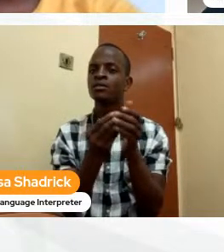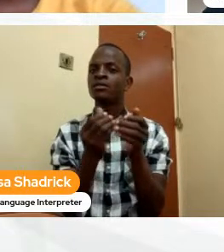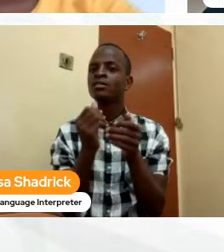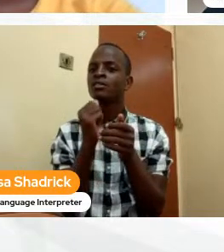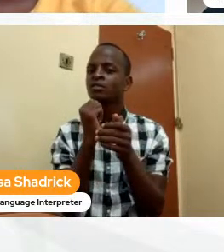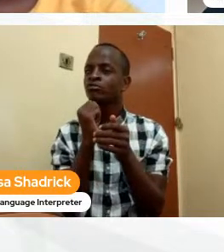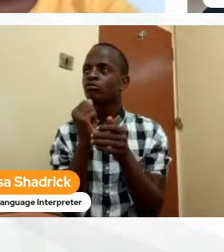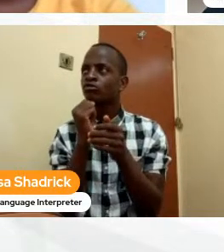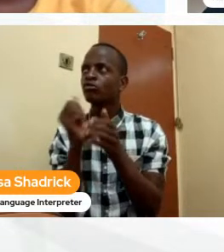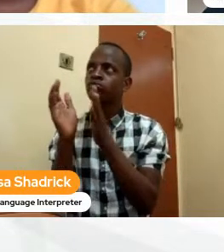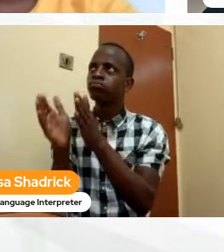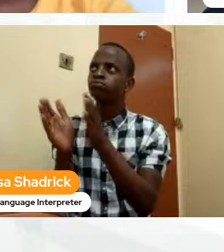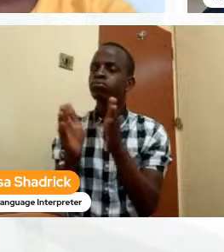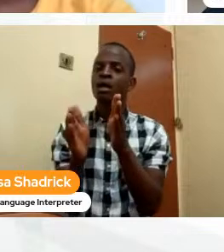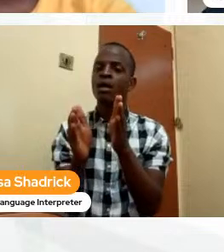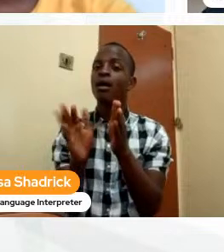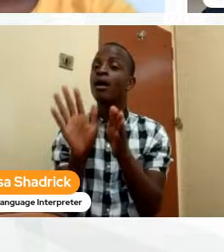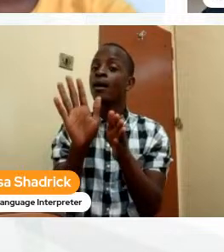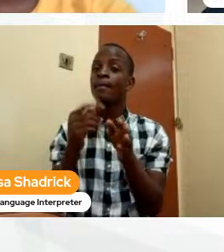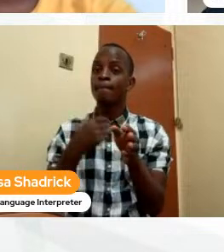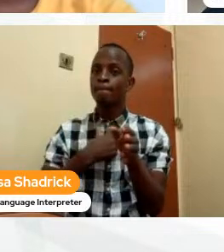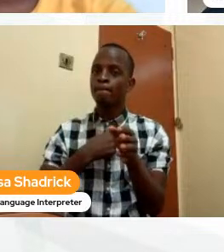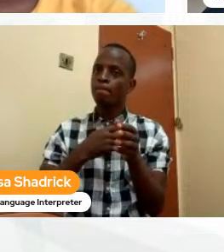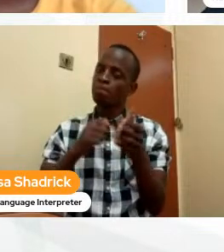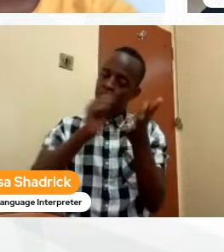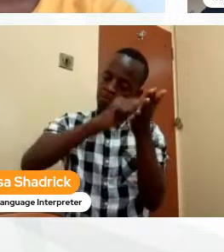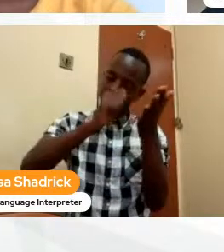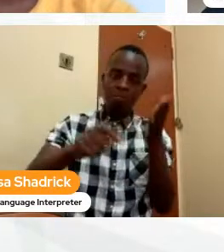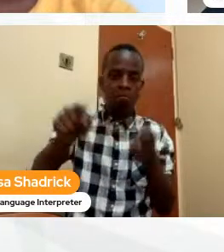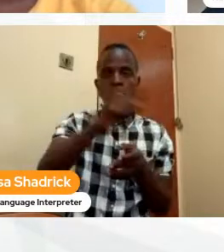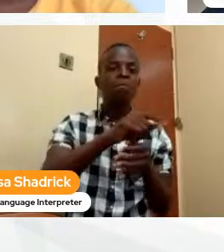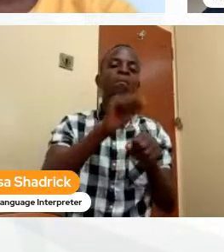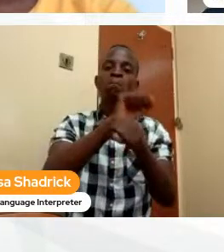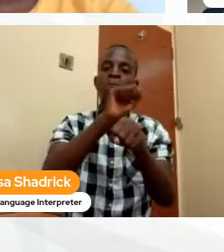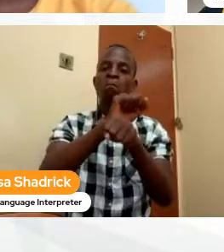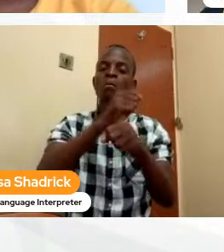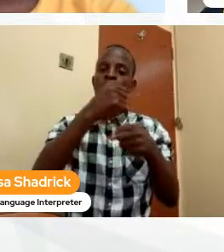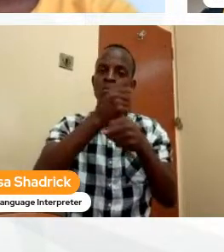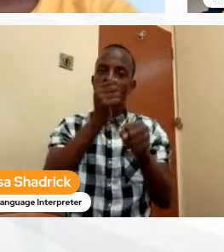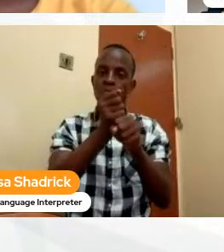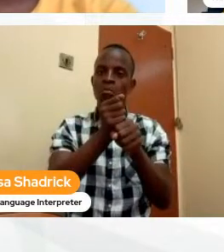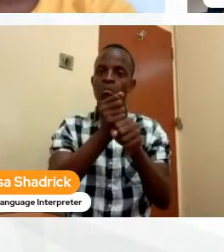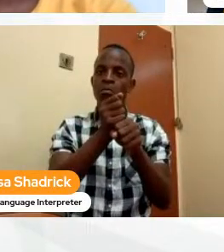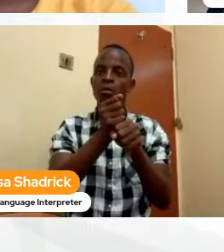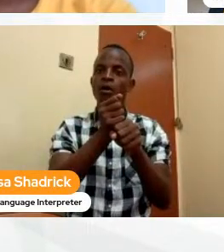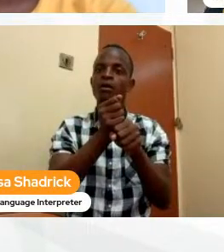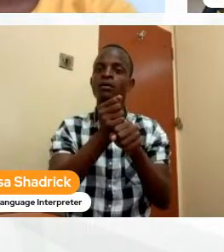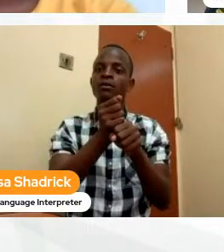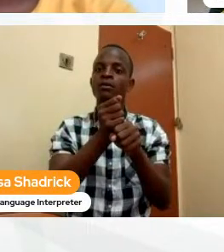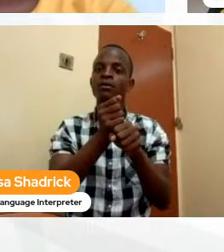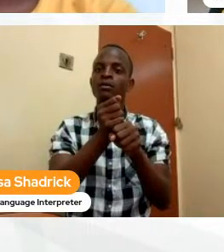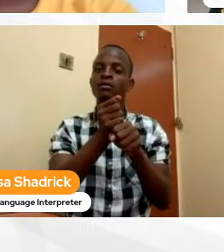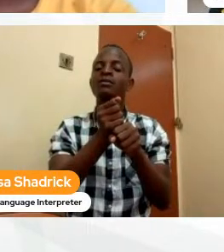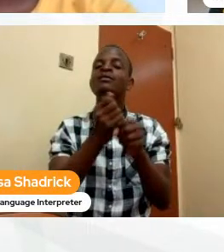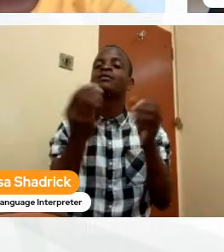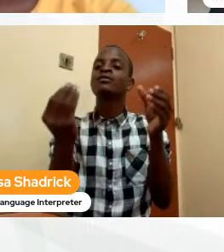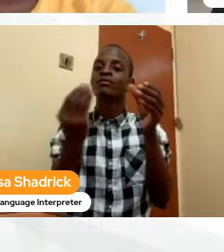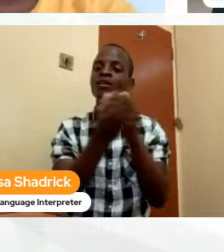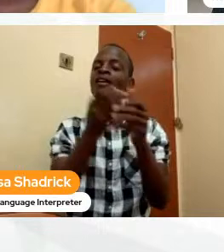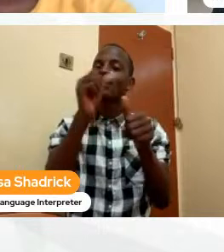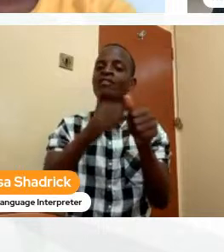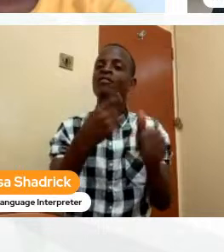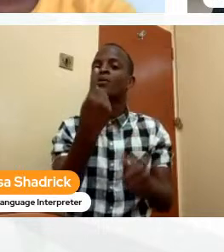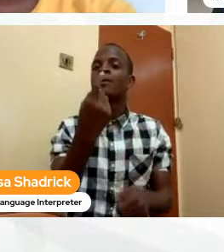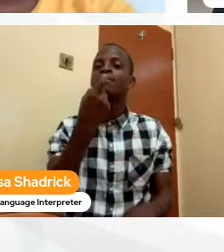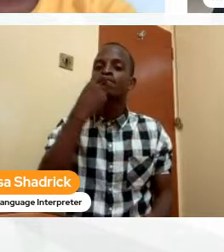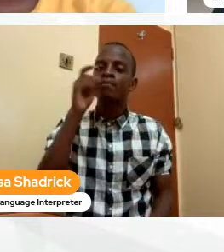but I believe we're working on it to create a magazine that is going to also be inclusive of everyone. We're